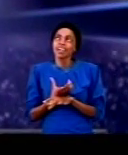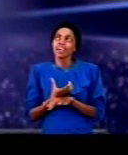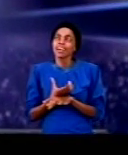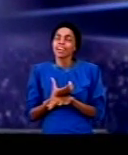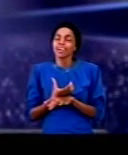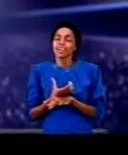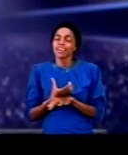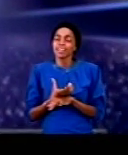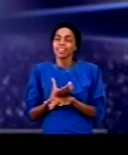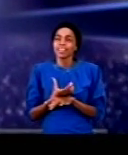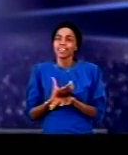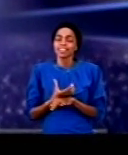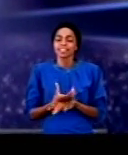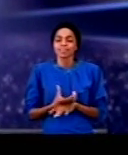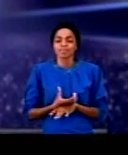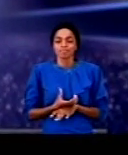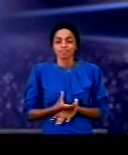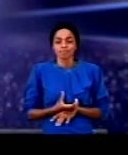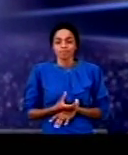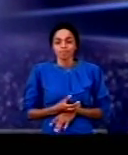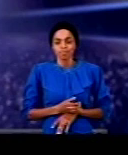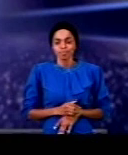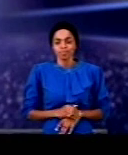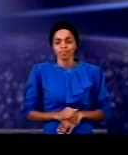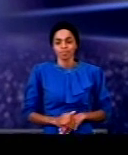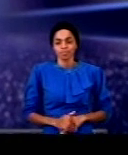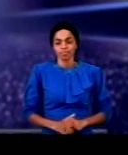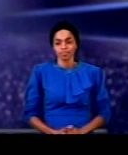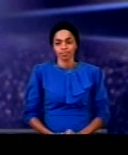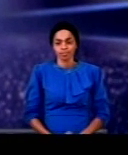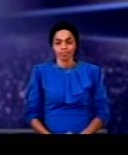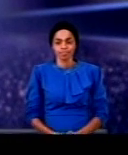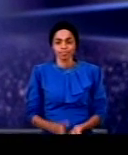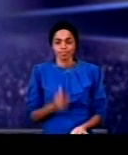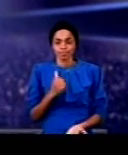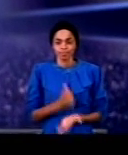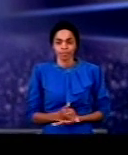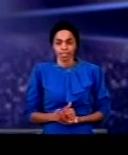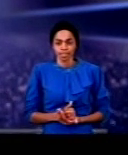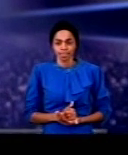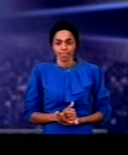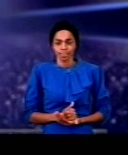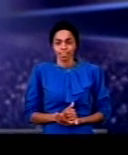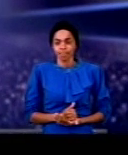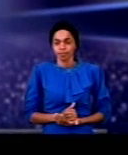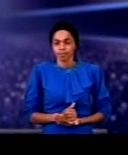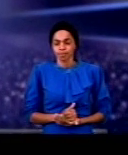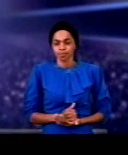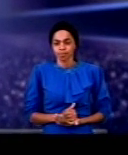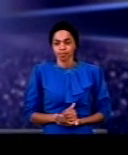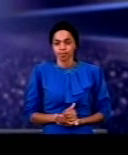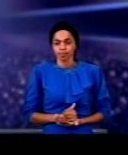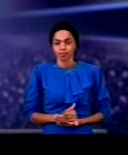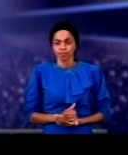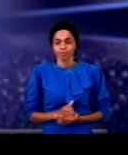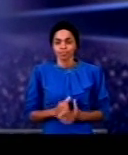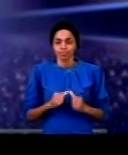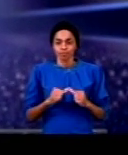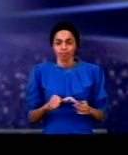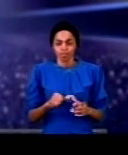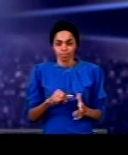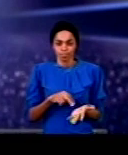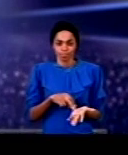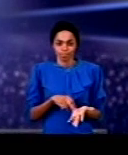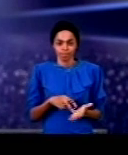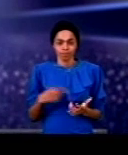And we shall keep standing as we enter into this session of prayer. Let's get before the Lord, thanking Him for